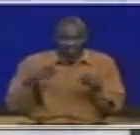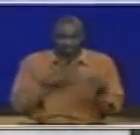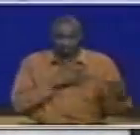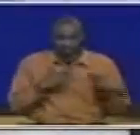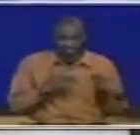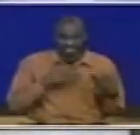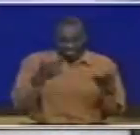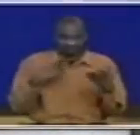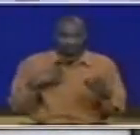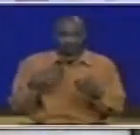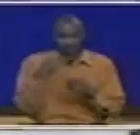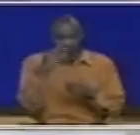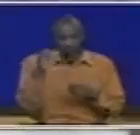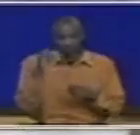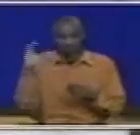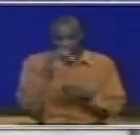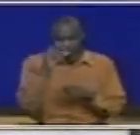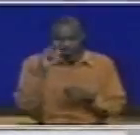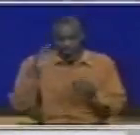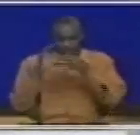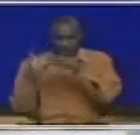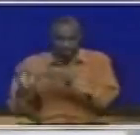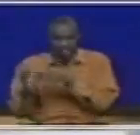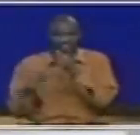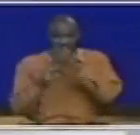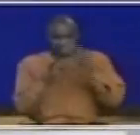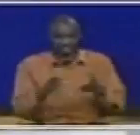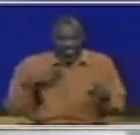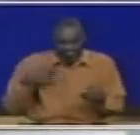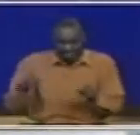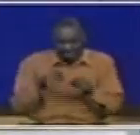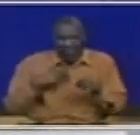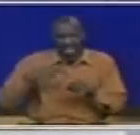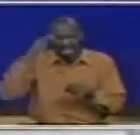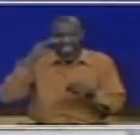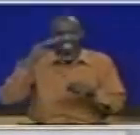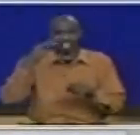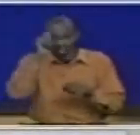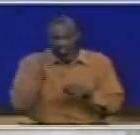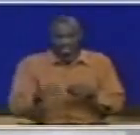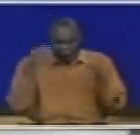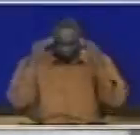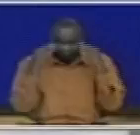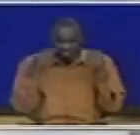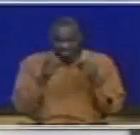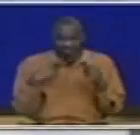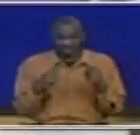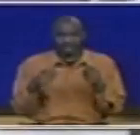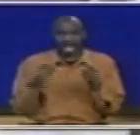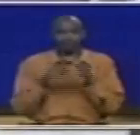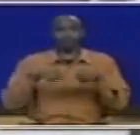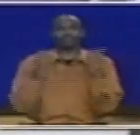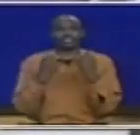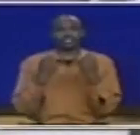court supporters that Wetangula could be barred from the contest after a Bungoma High Court judge ruled that he committed an election offense